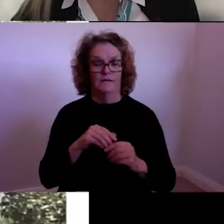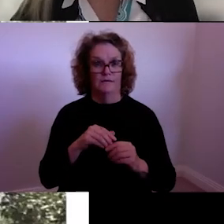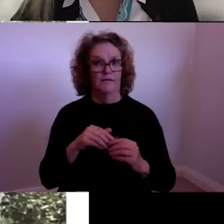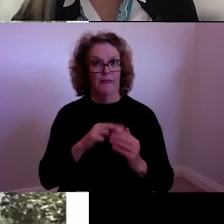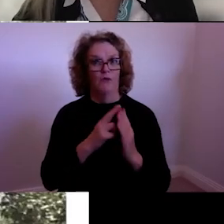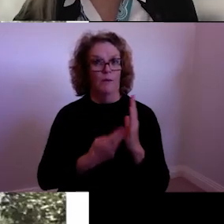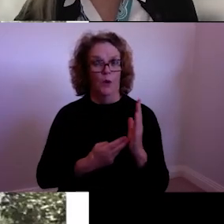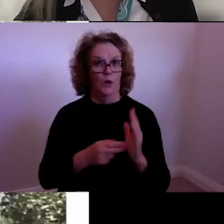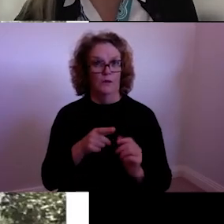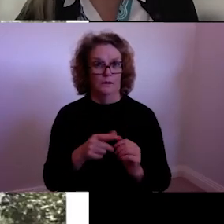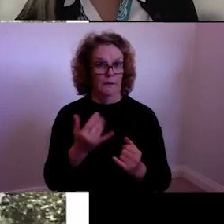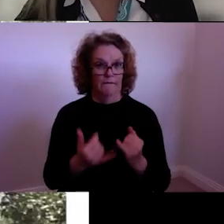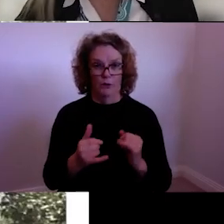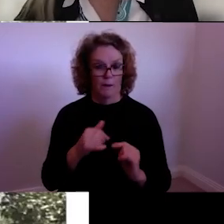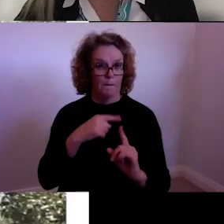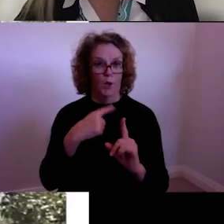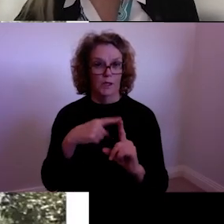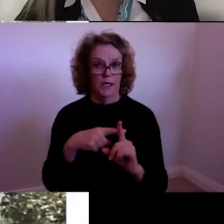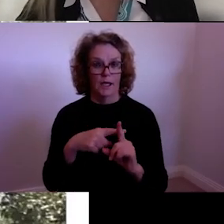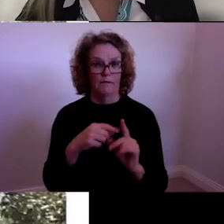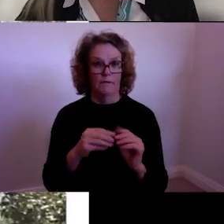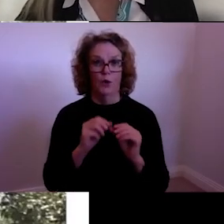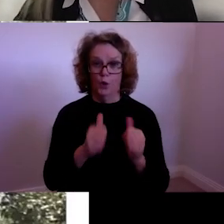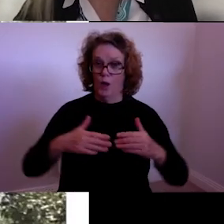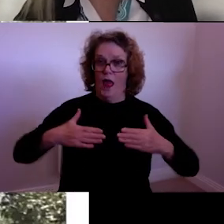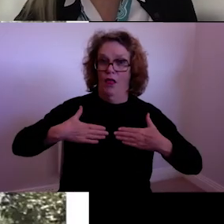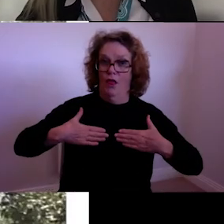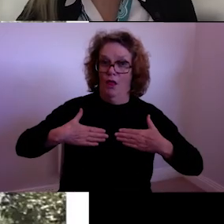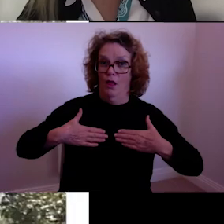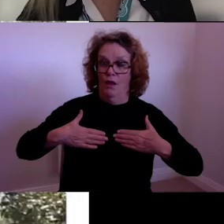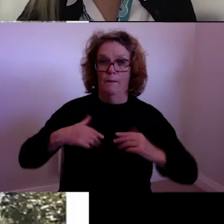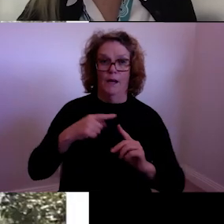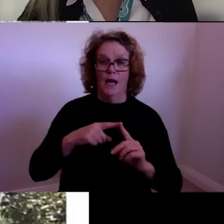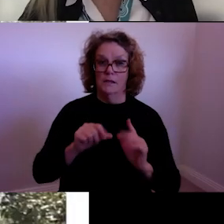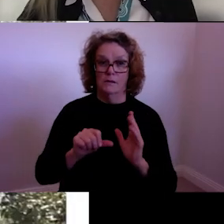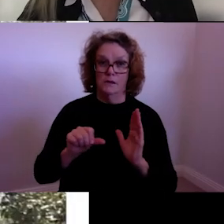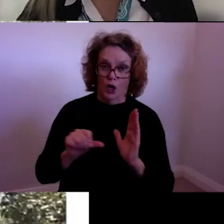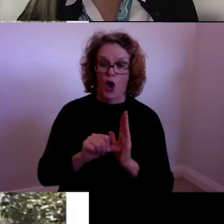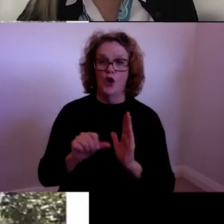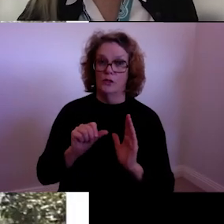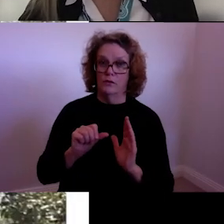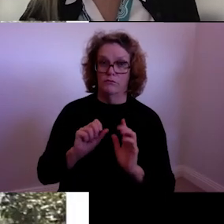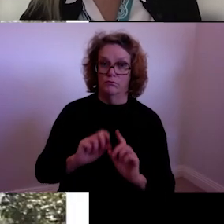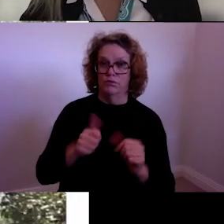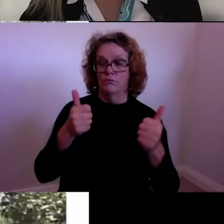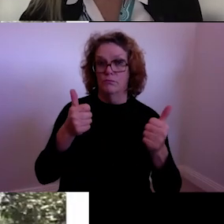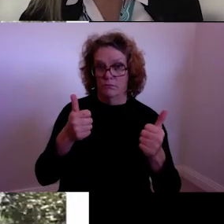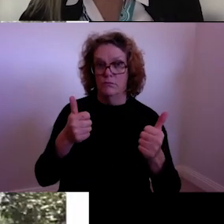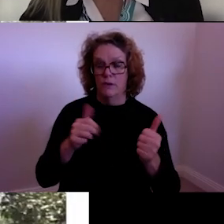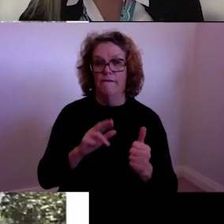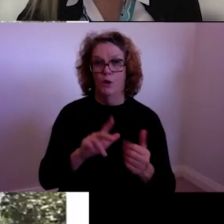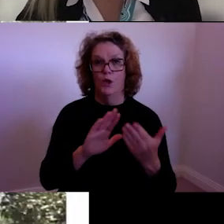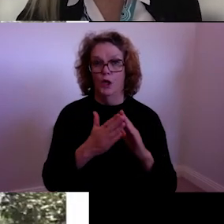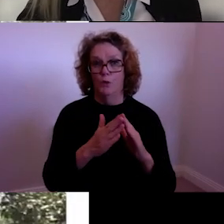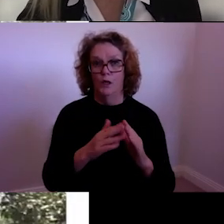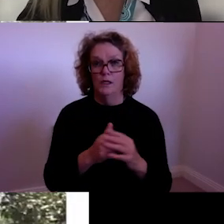positive report. There was good health and cost outcomes for the community, and it